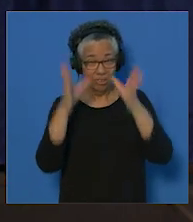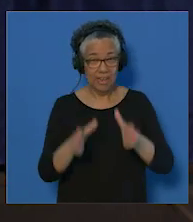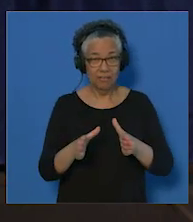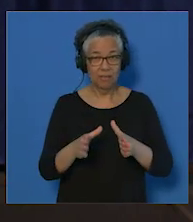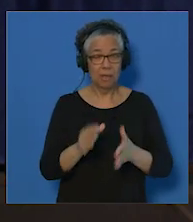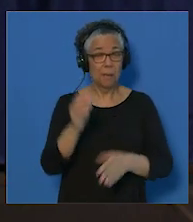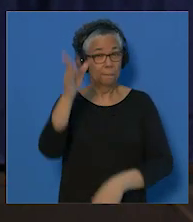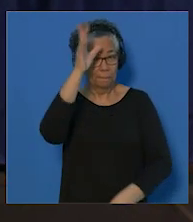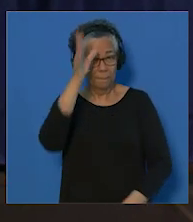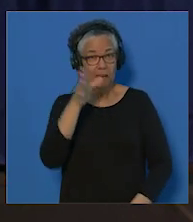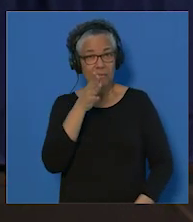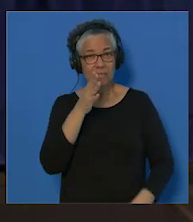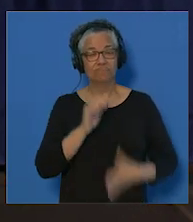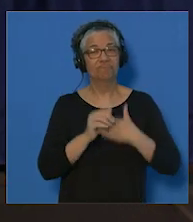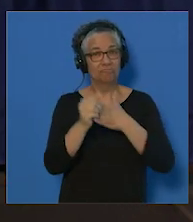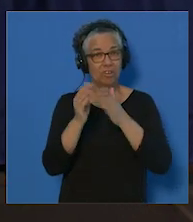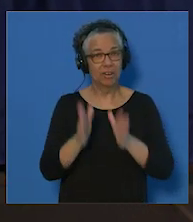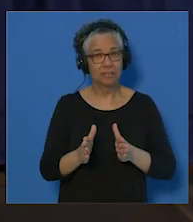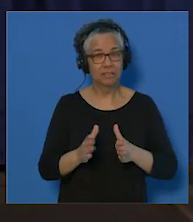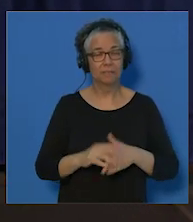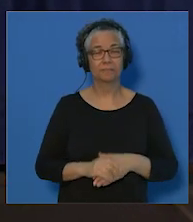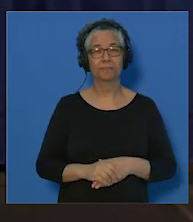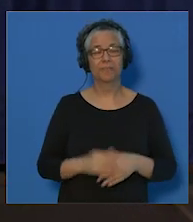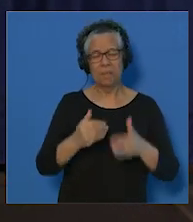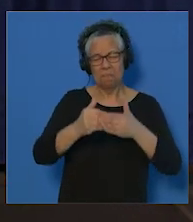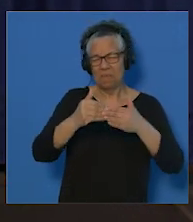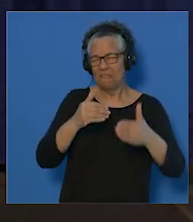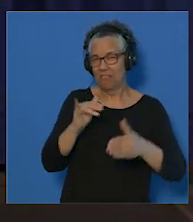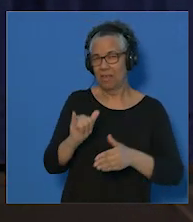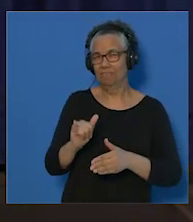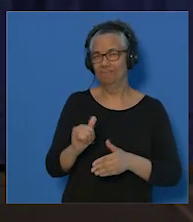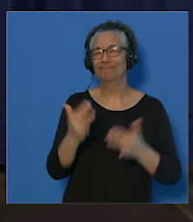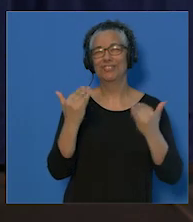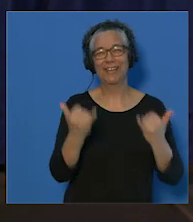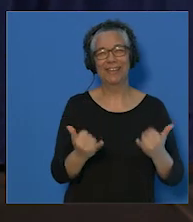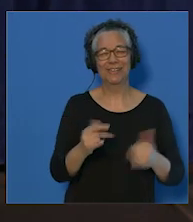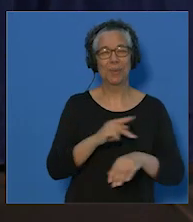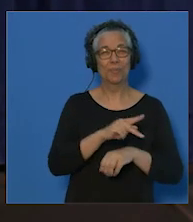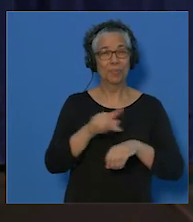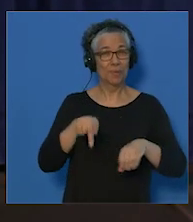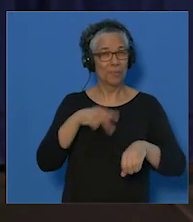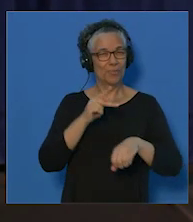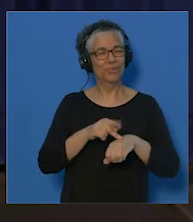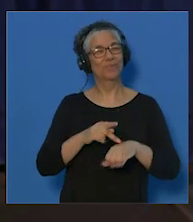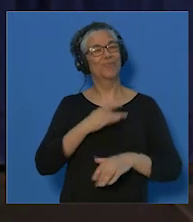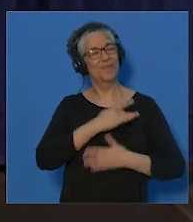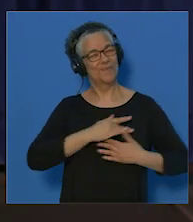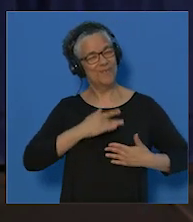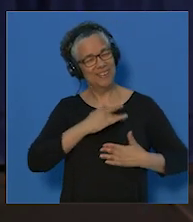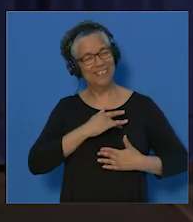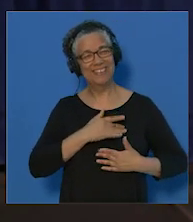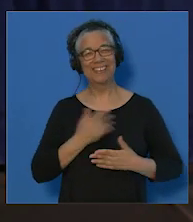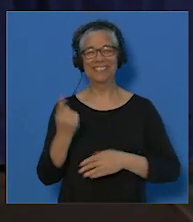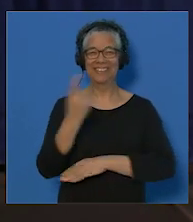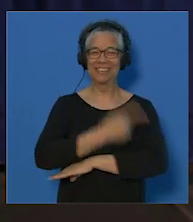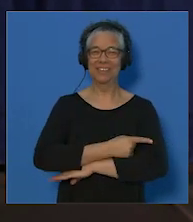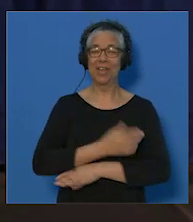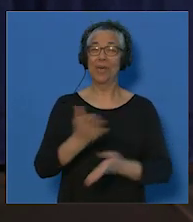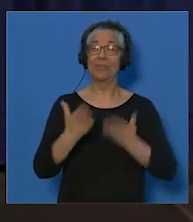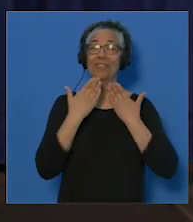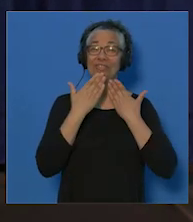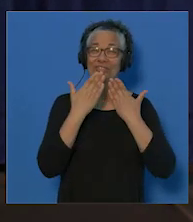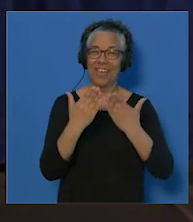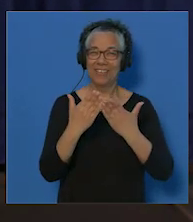guardians. Prior to the updates, let me say that today is Principal Appreciation Day. And at this time, I want to acknowledge and thank